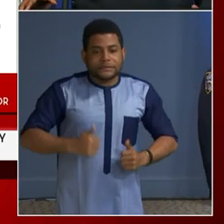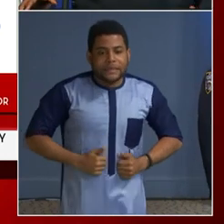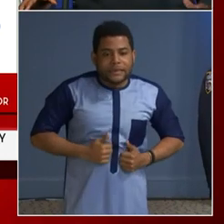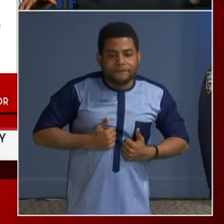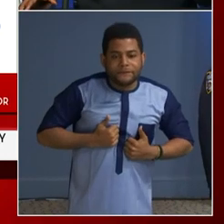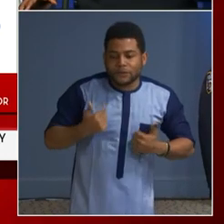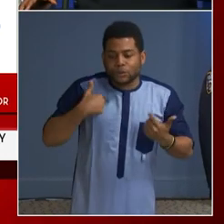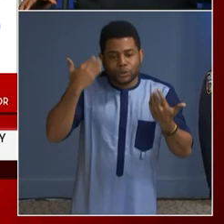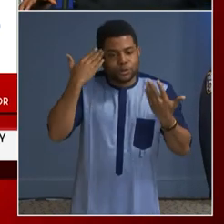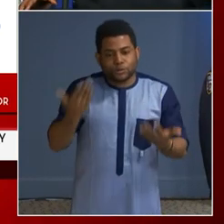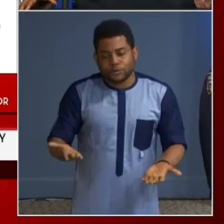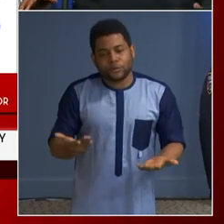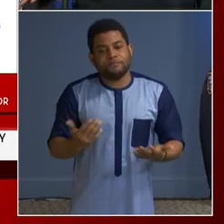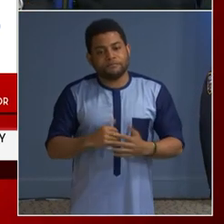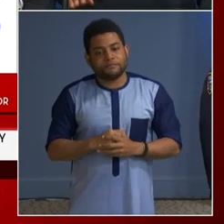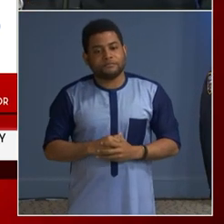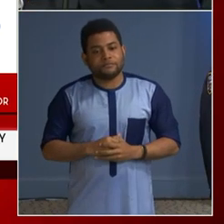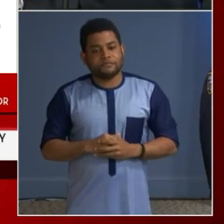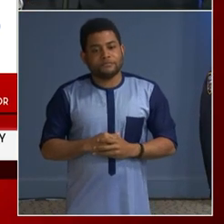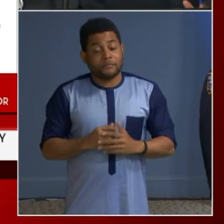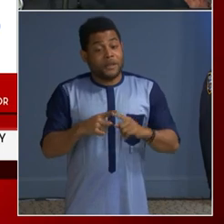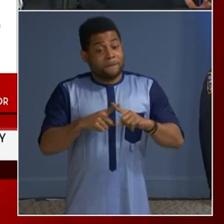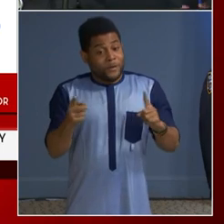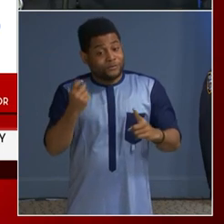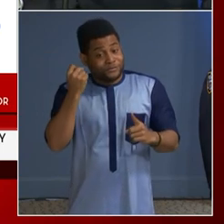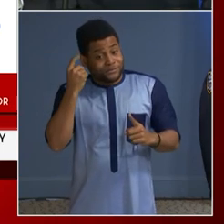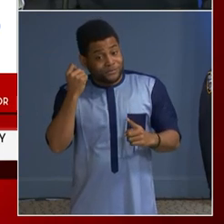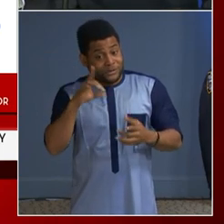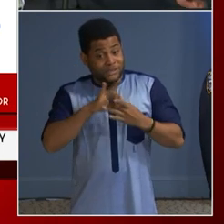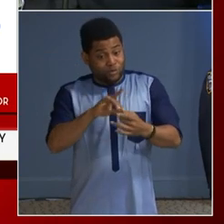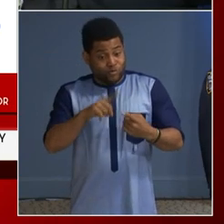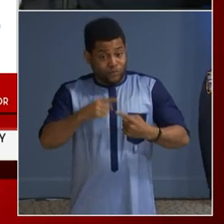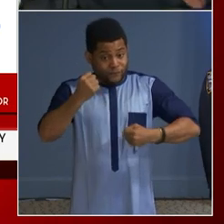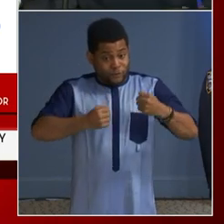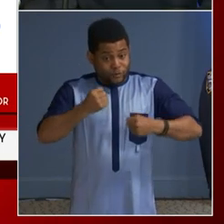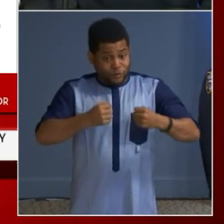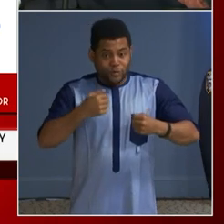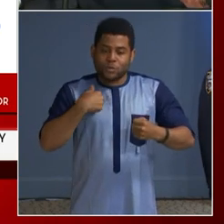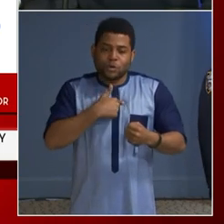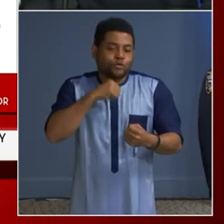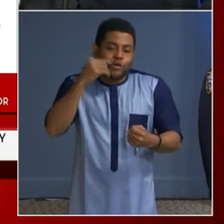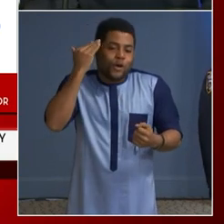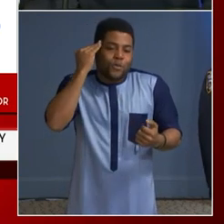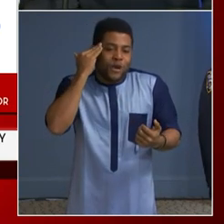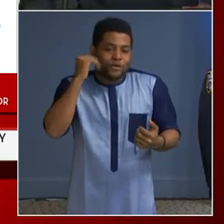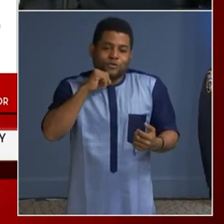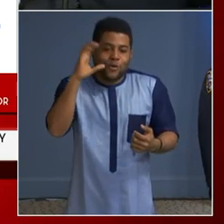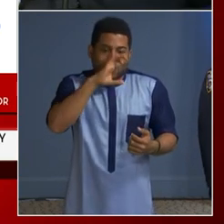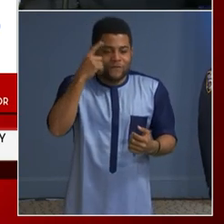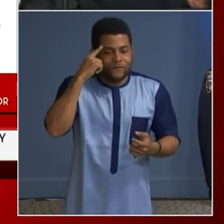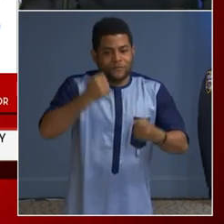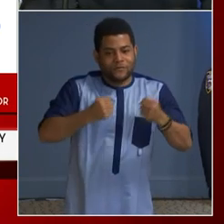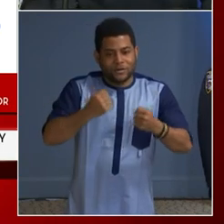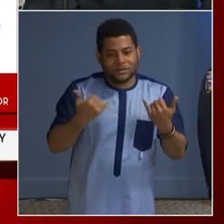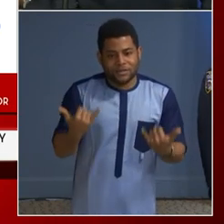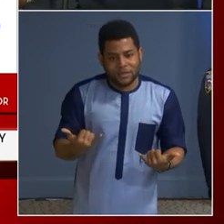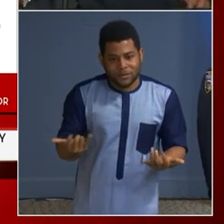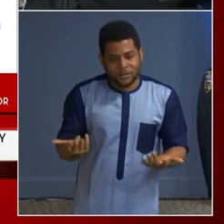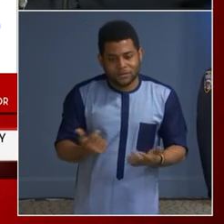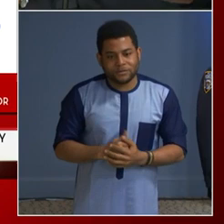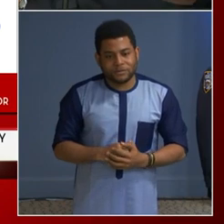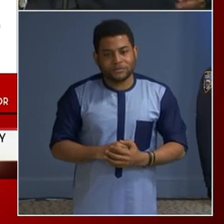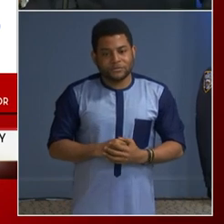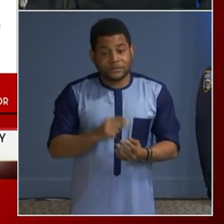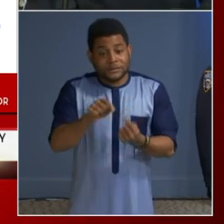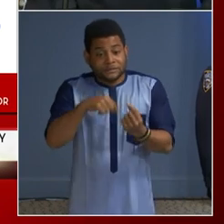unsure what that is. With respect to the vehicle, we're not aware, or we're not looking for at this point a specific vehicle.